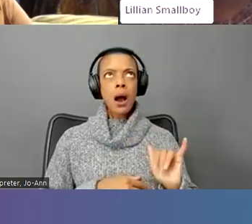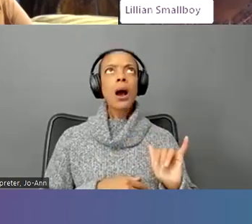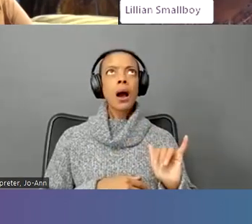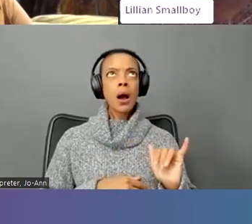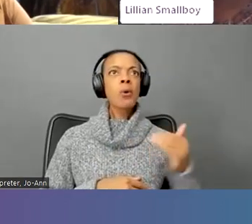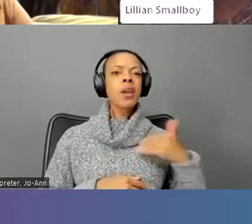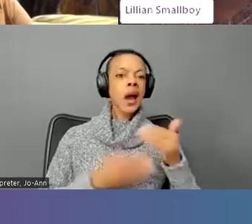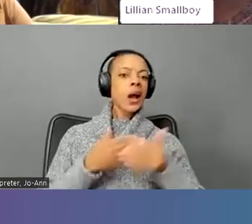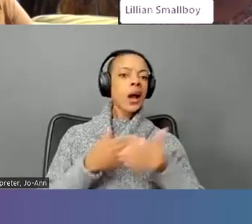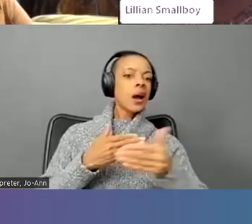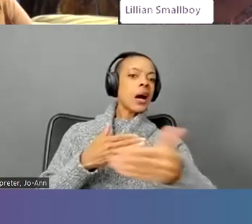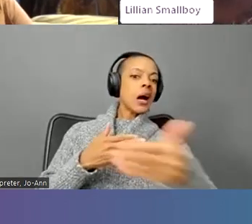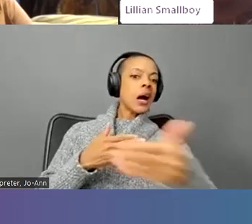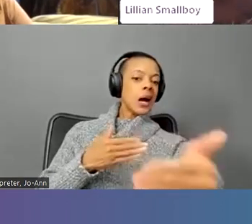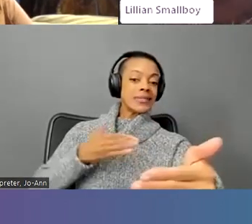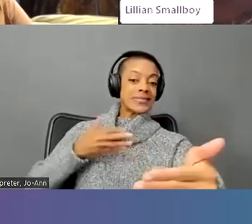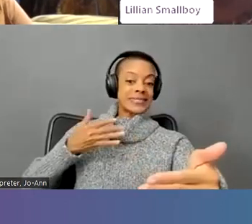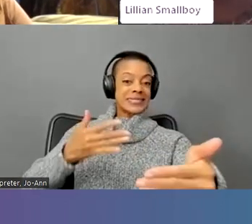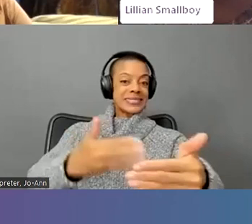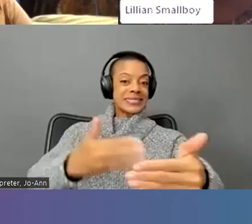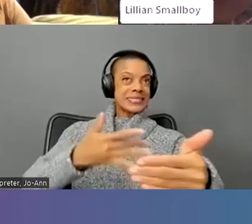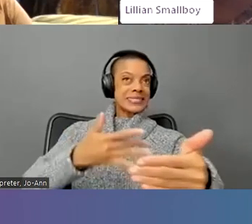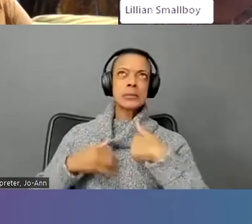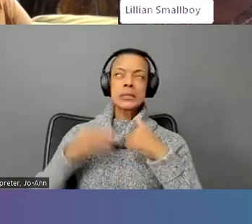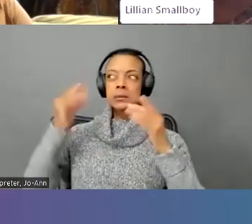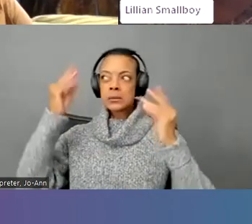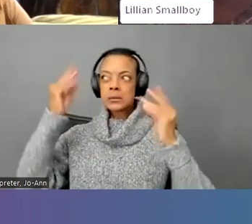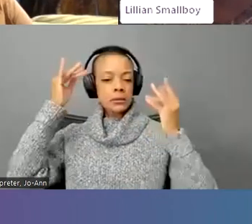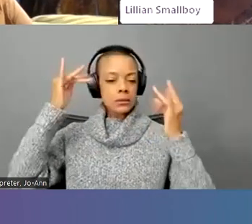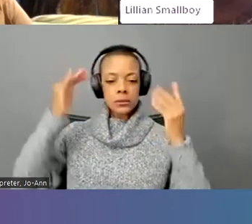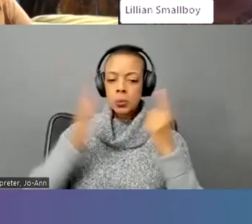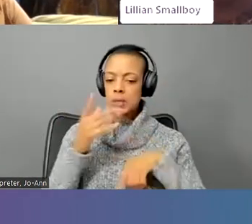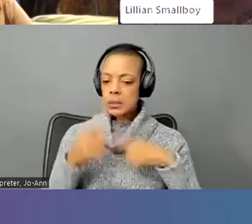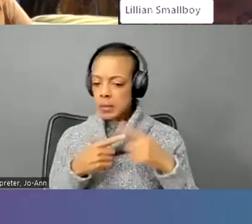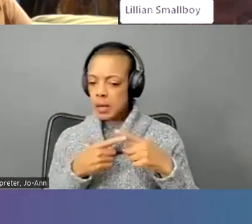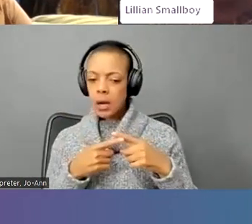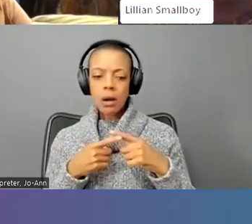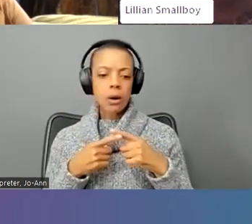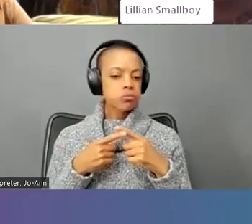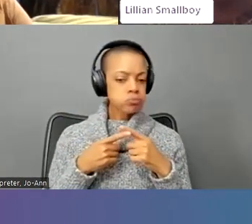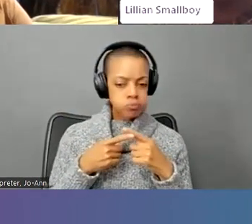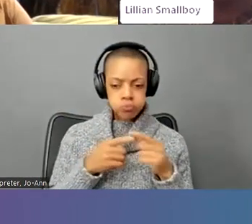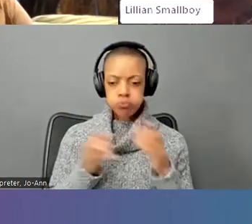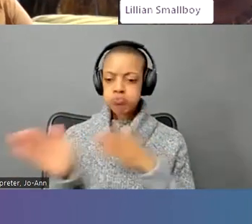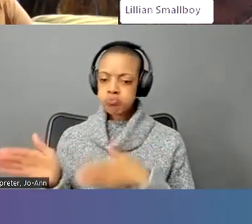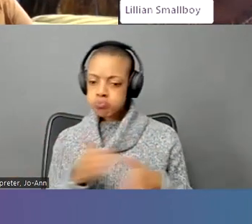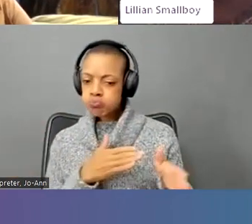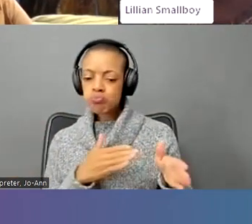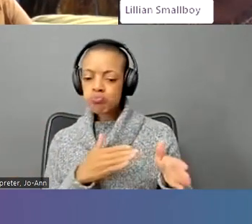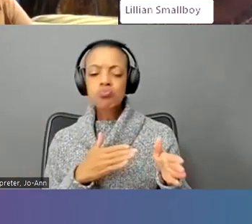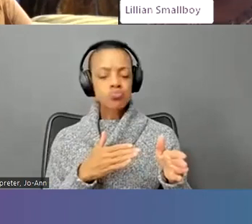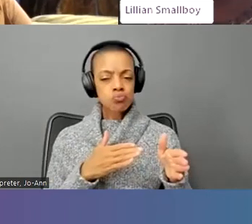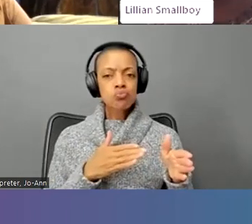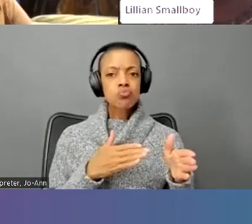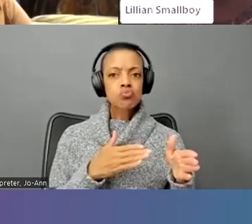what this is about. Mm. And to realize how